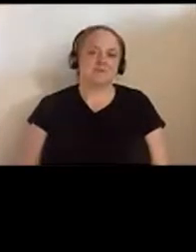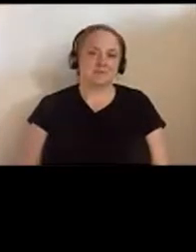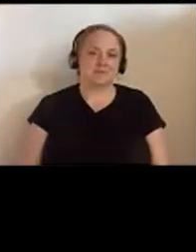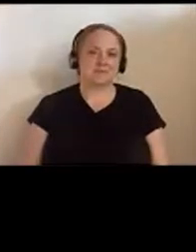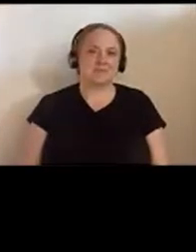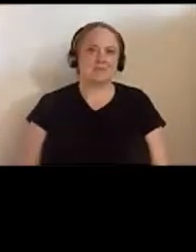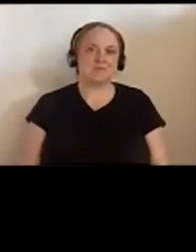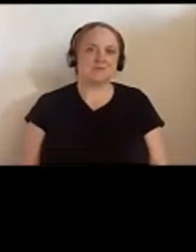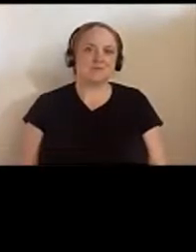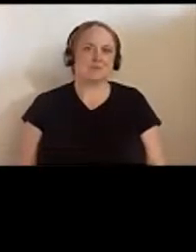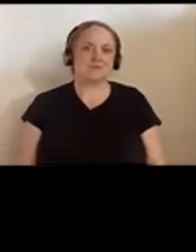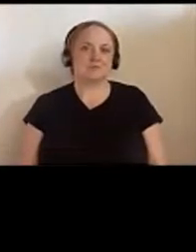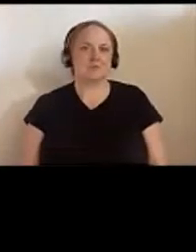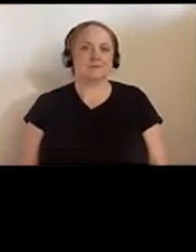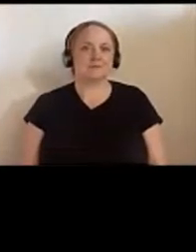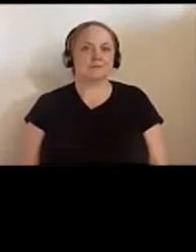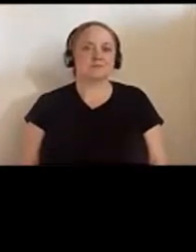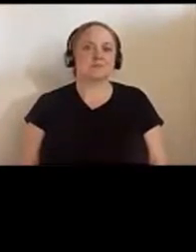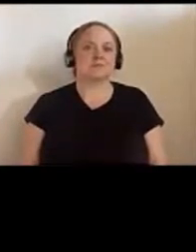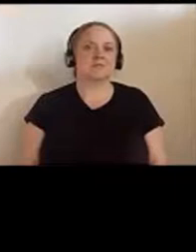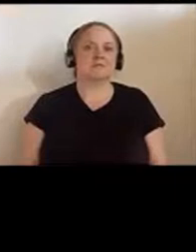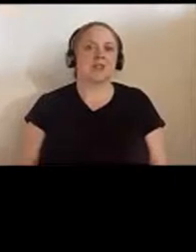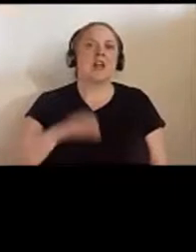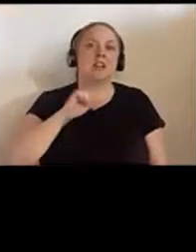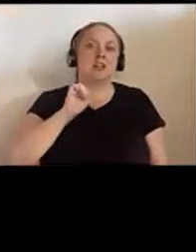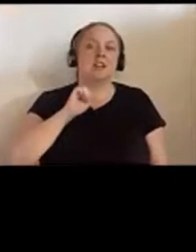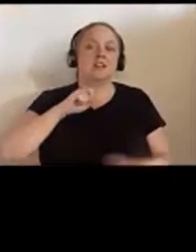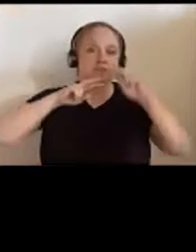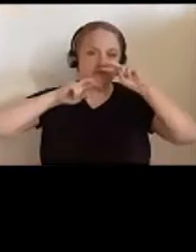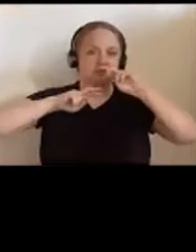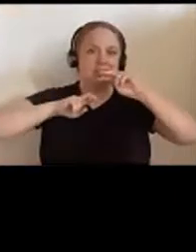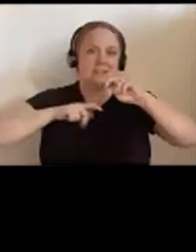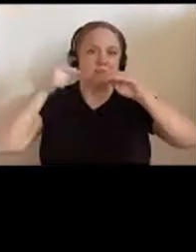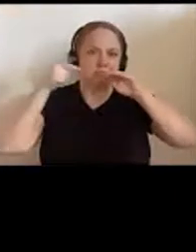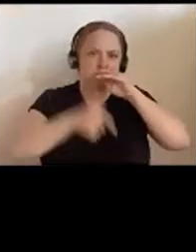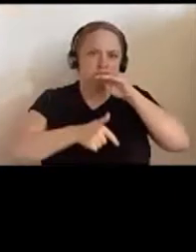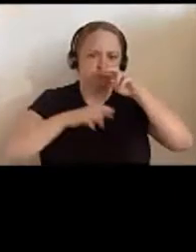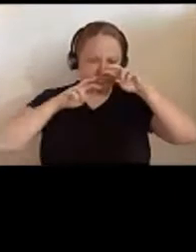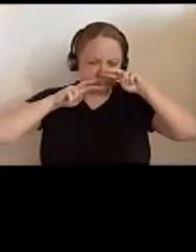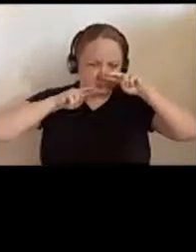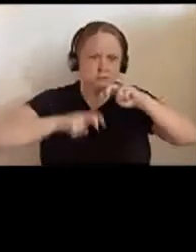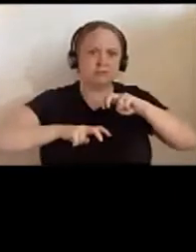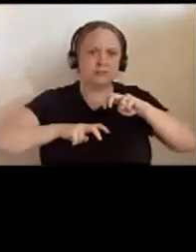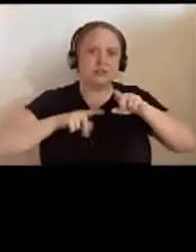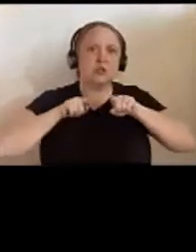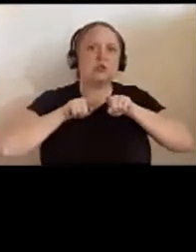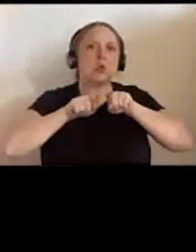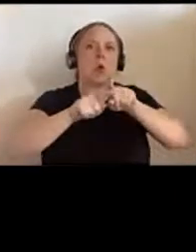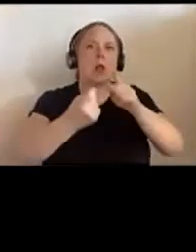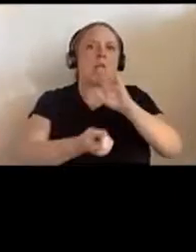I think the research intensivity, there's something kind of dual happening, I find, where